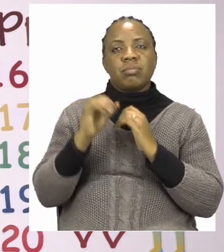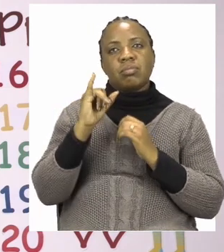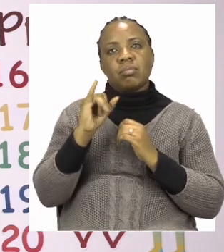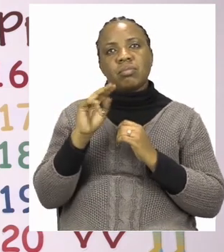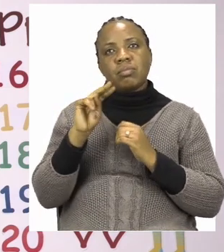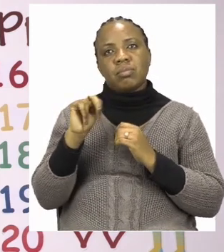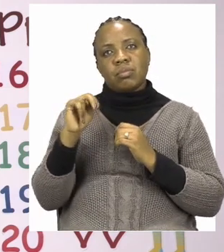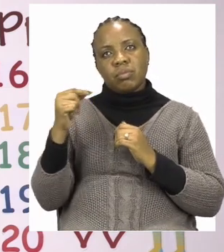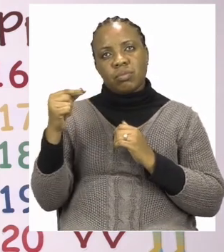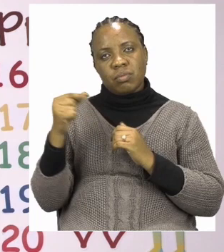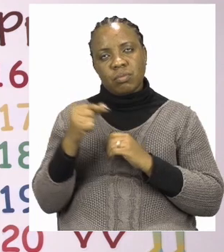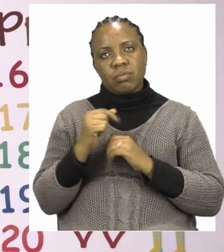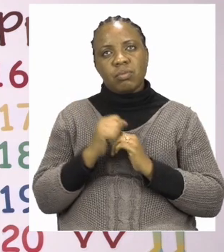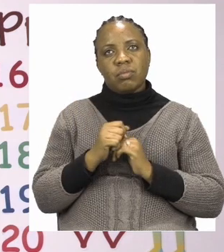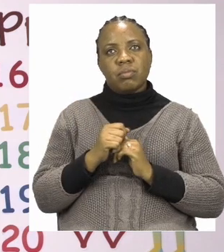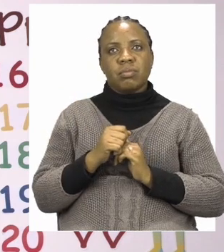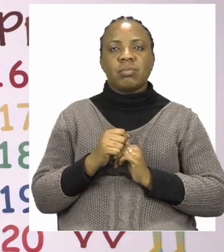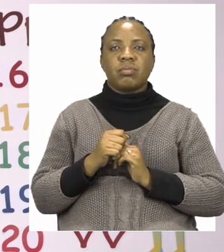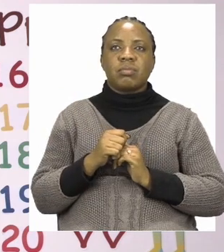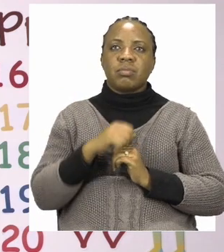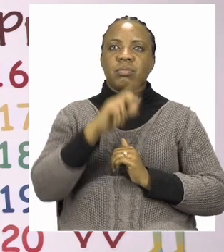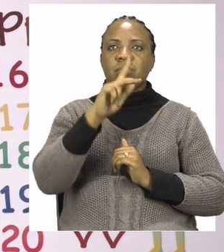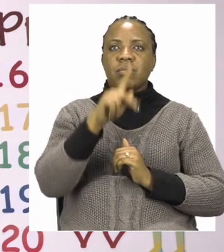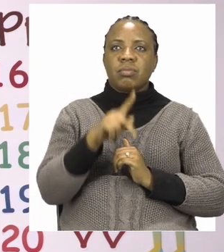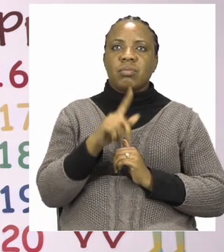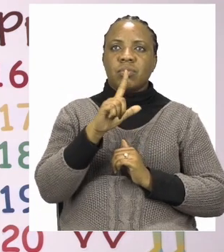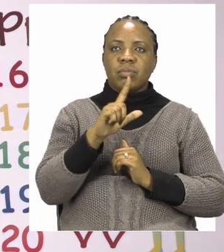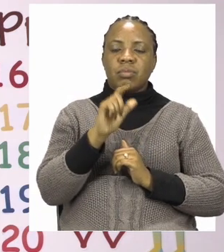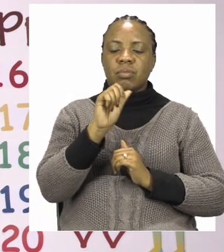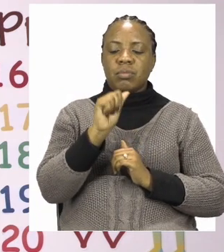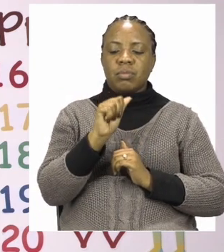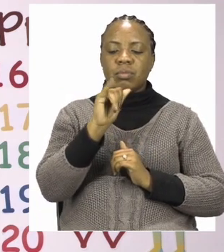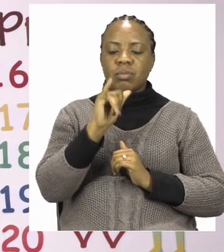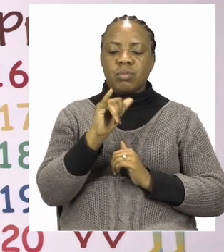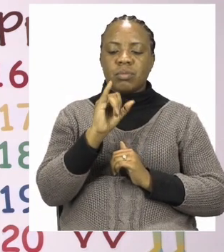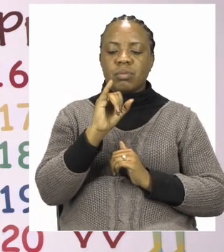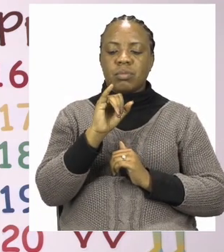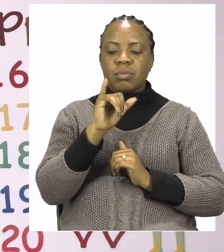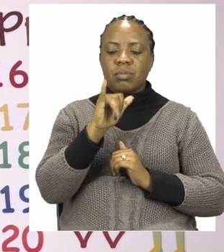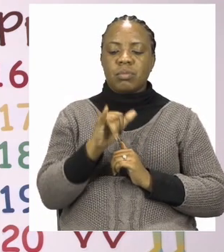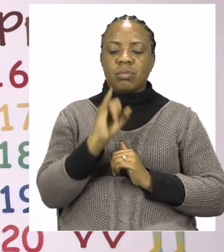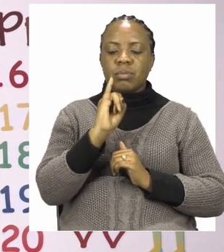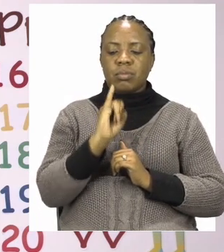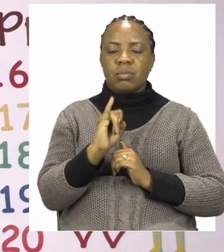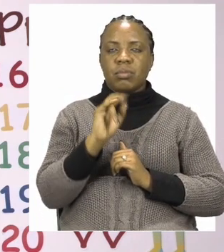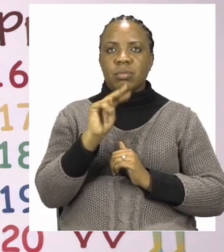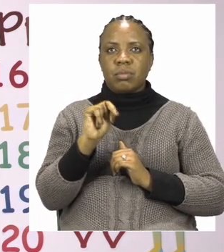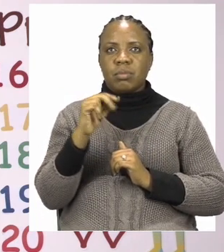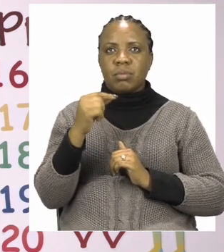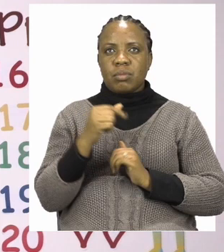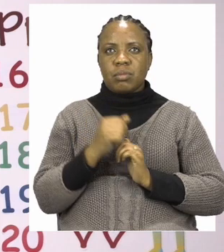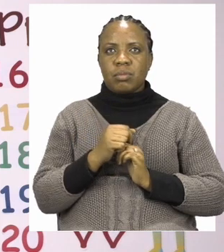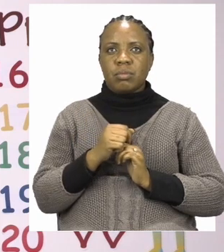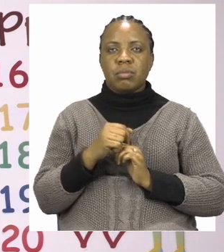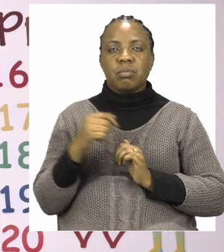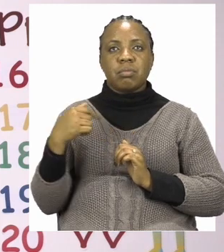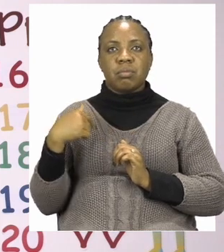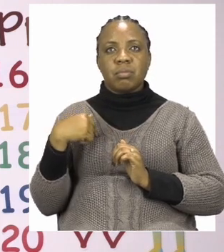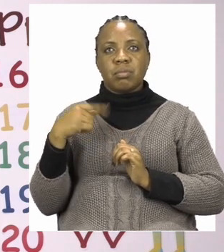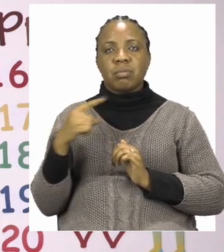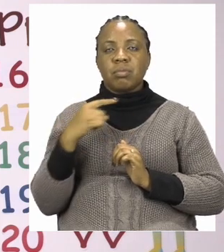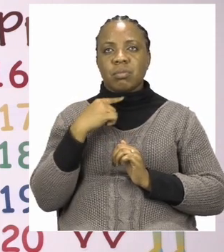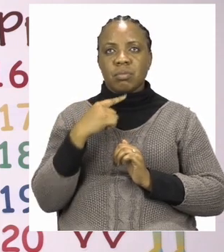word playing for the sentence to be correct. If we do that, then it will now say he